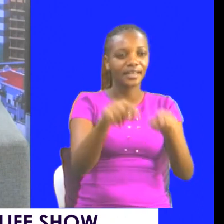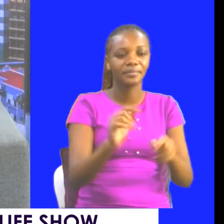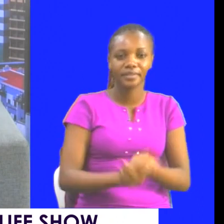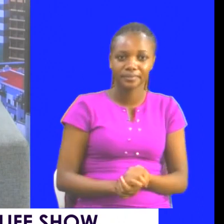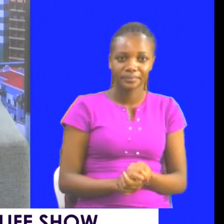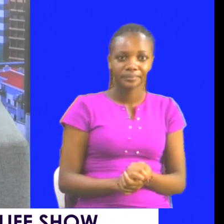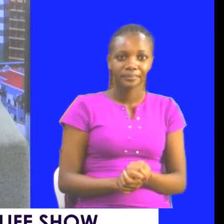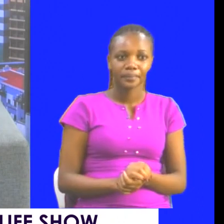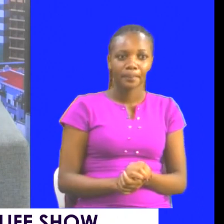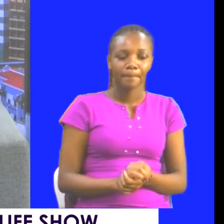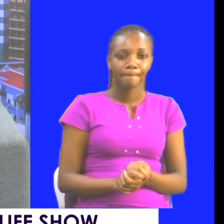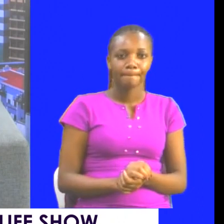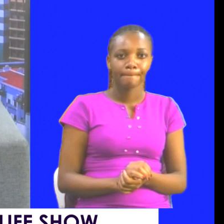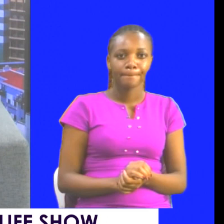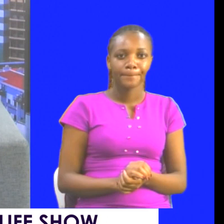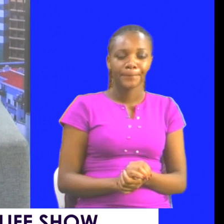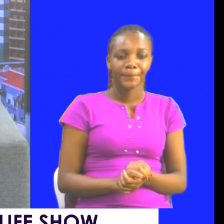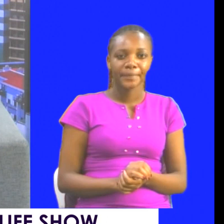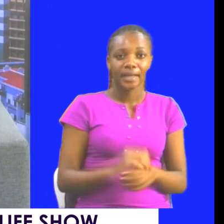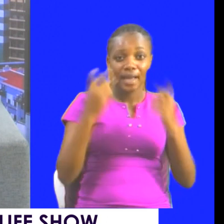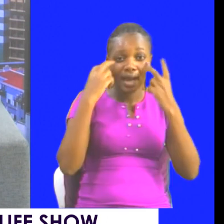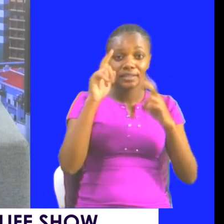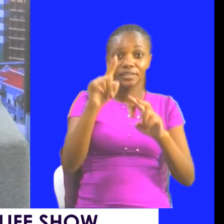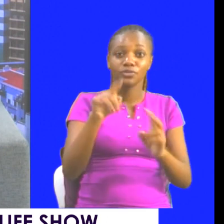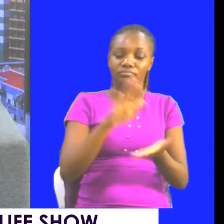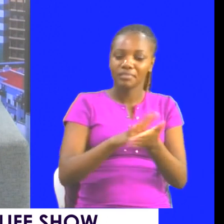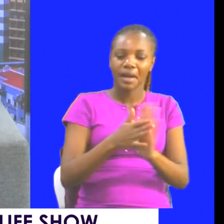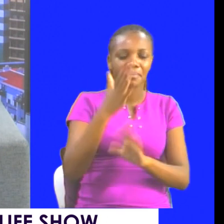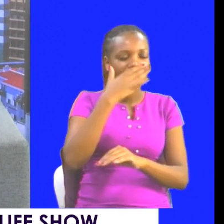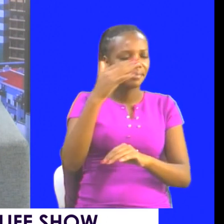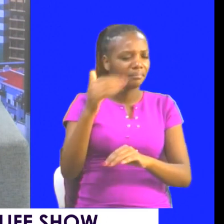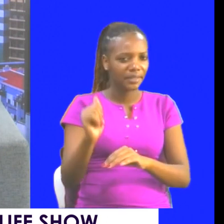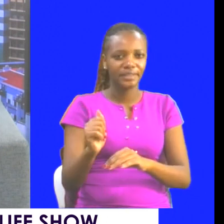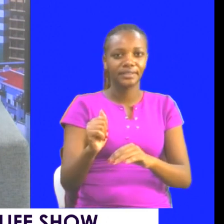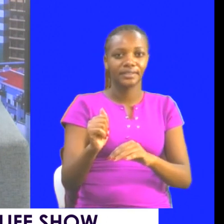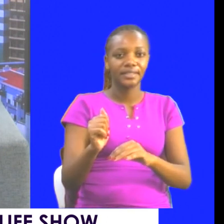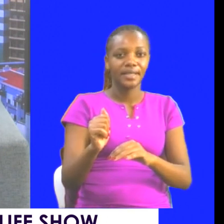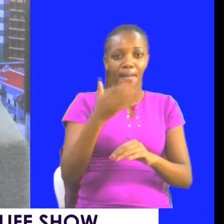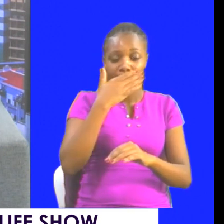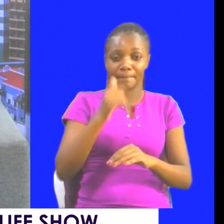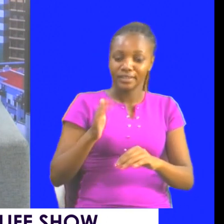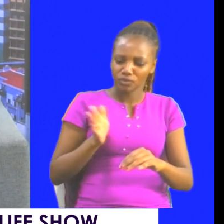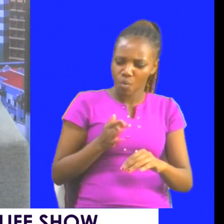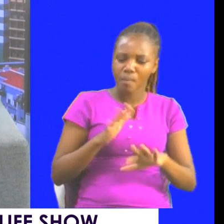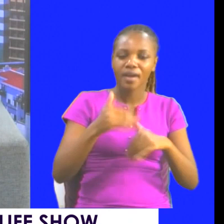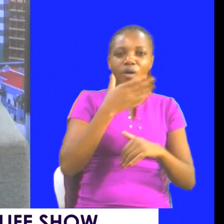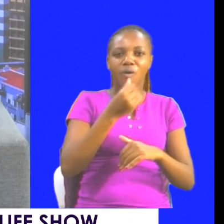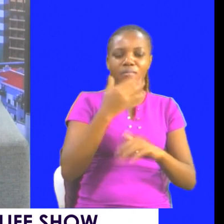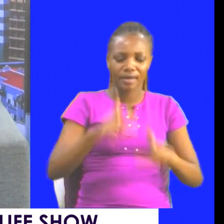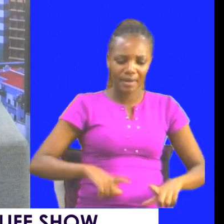seeing you being a great man and a great woman, living a purposeful